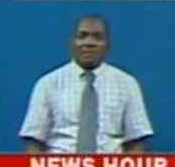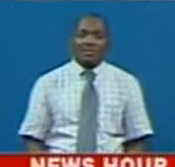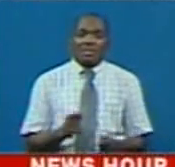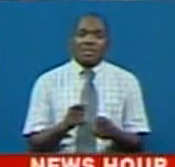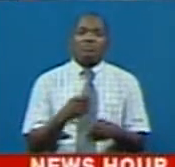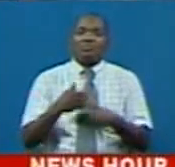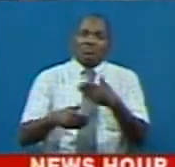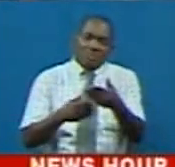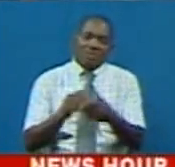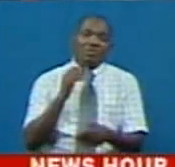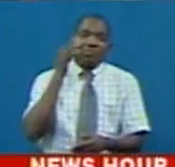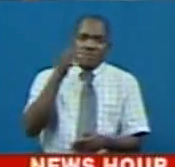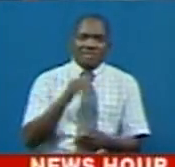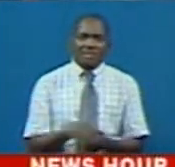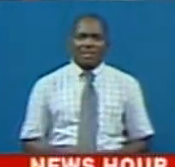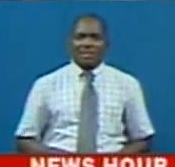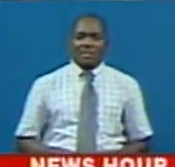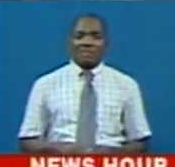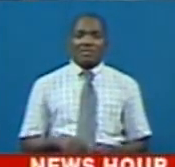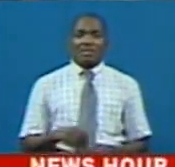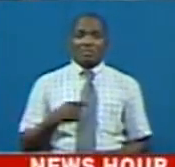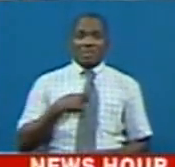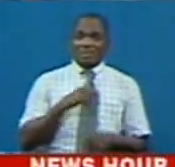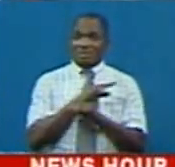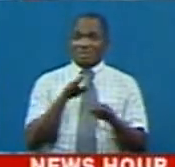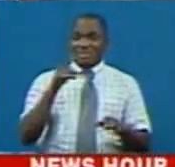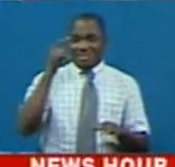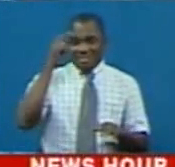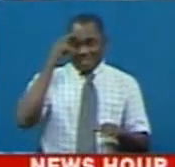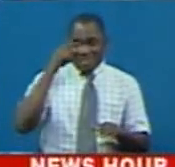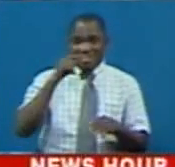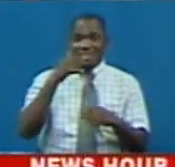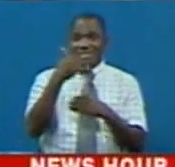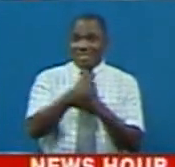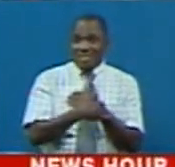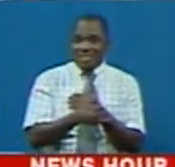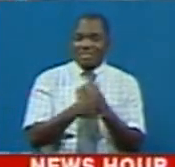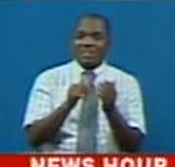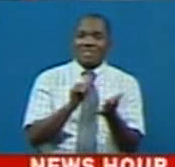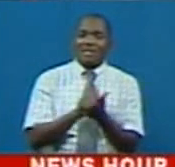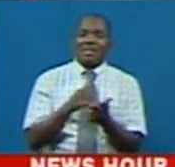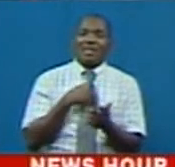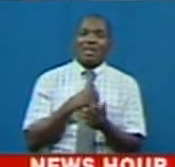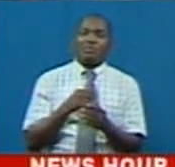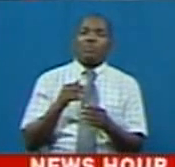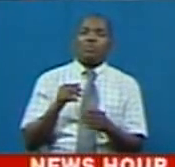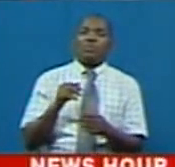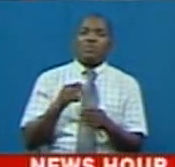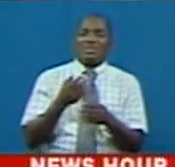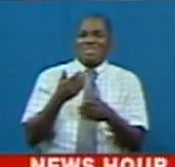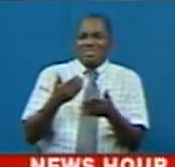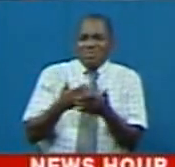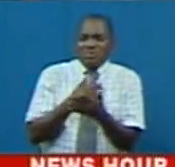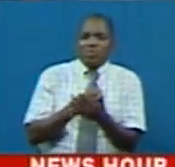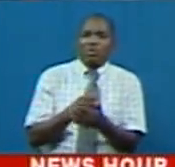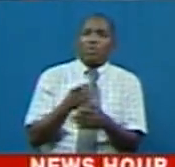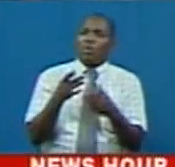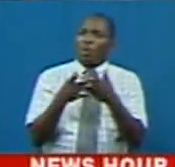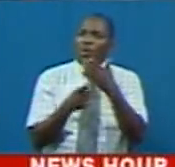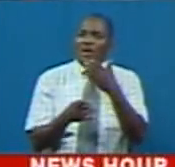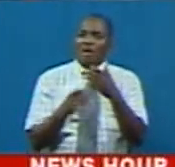make progress in future. Because I don't think a country that is having crude oil should go in this type